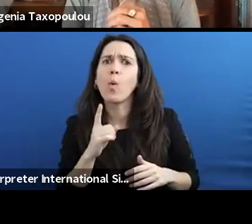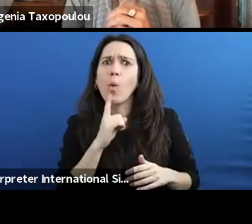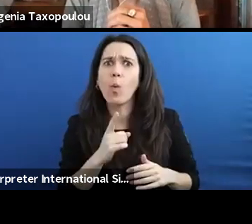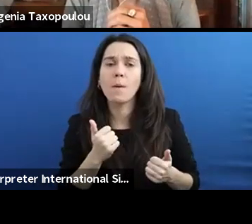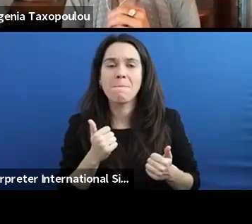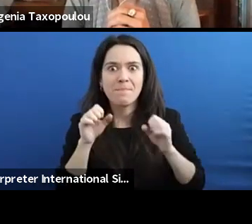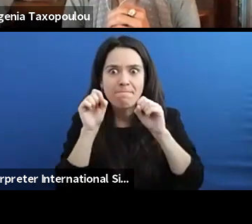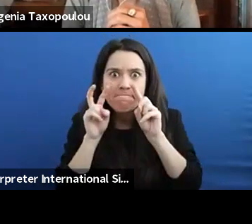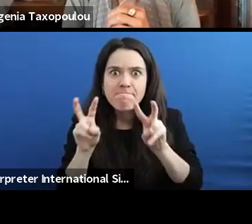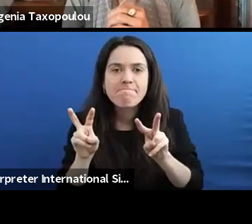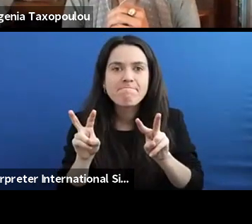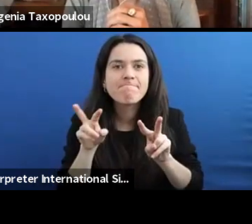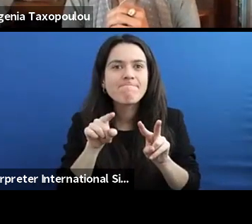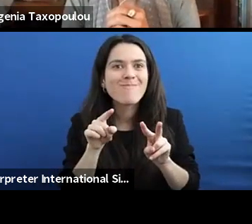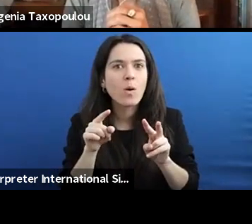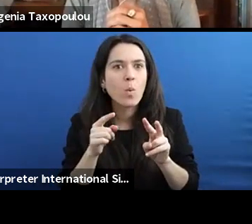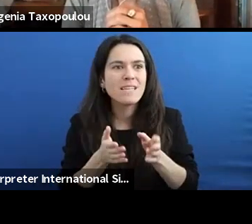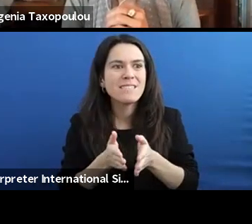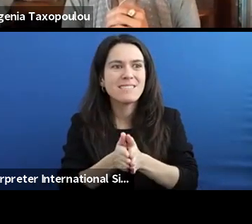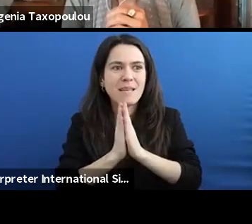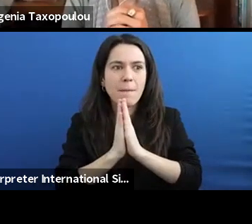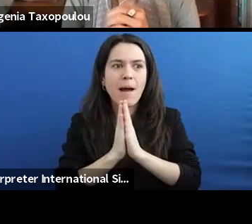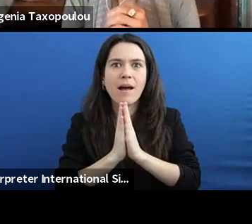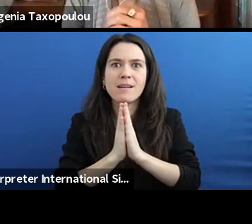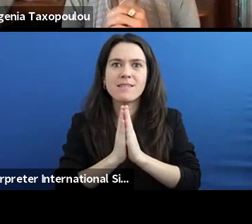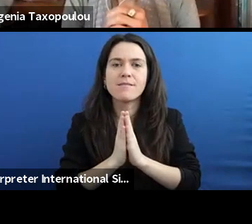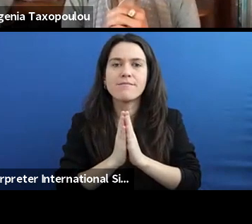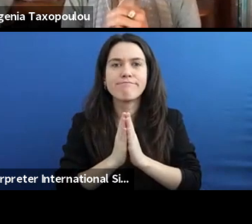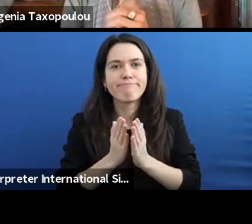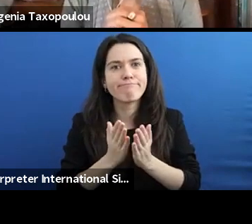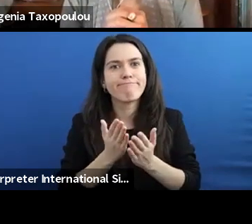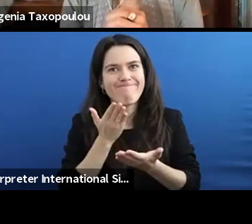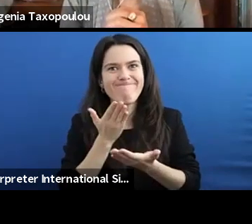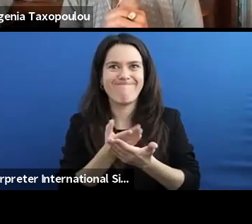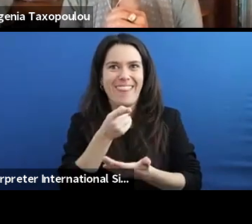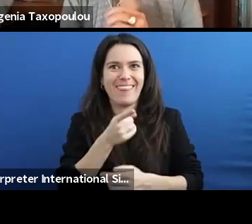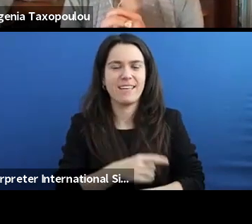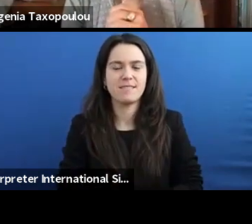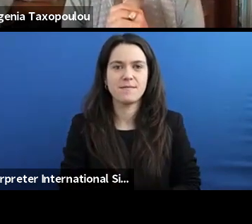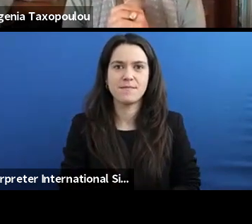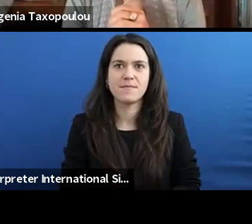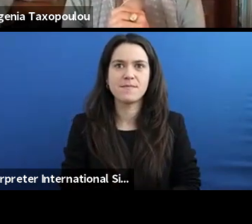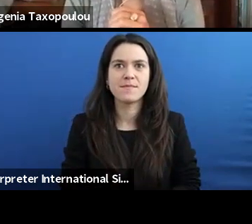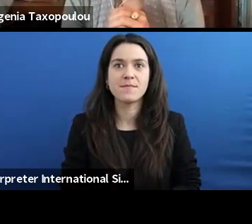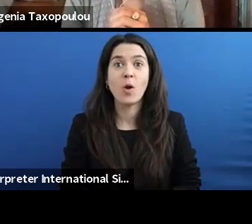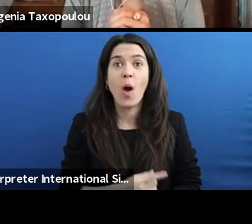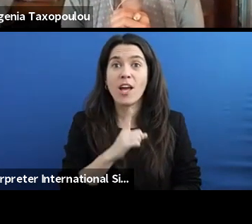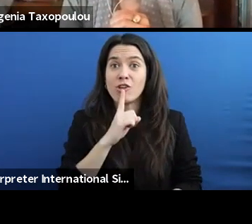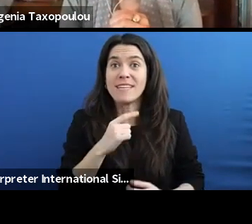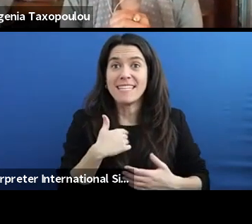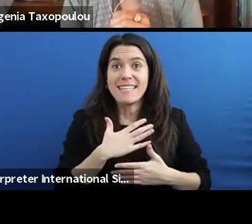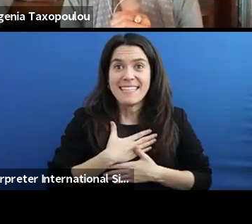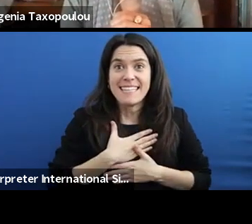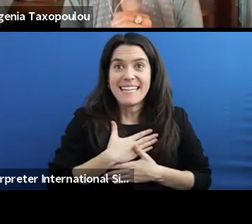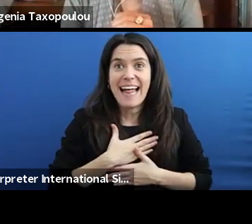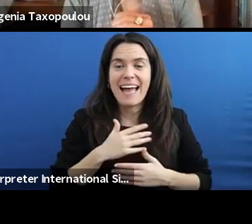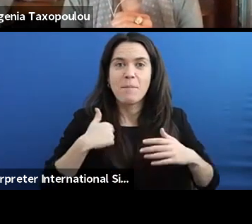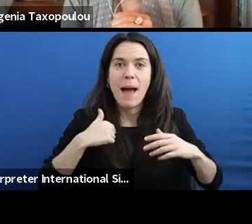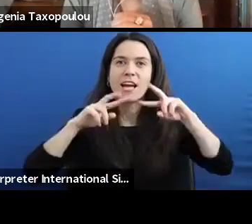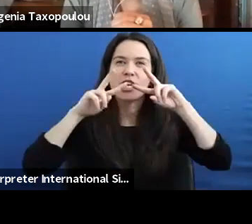and to jointly demand their rights from political. And I really like that during my research, I